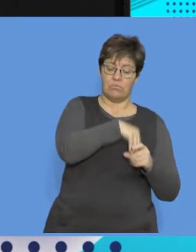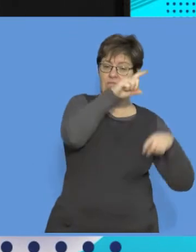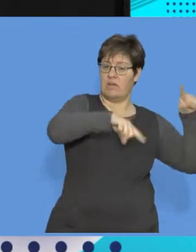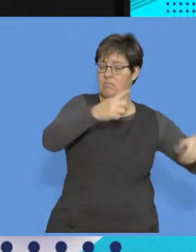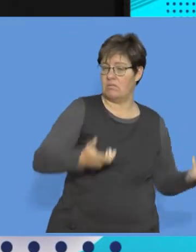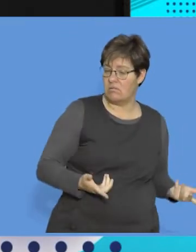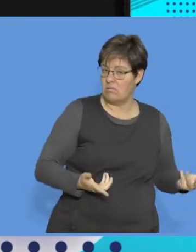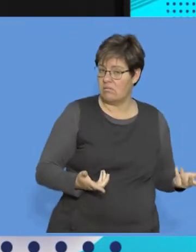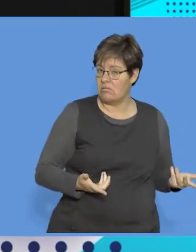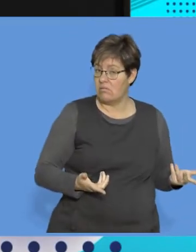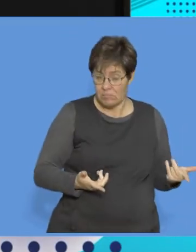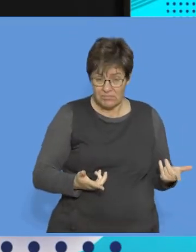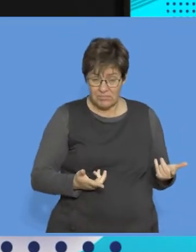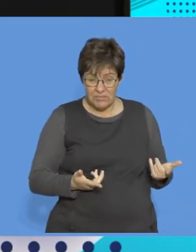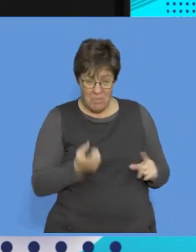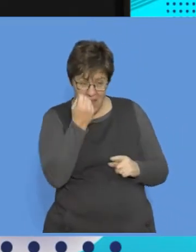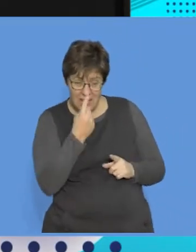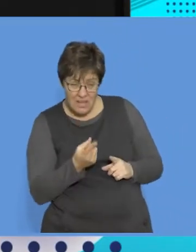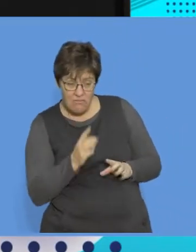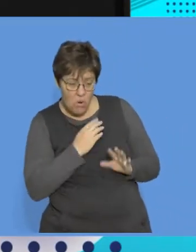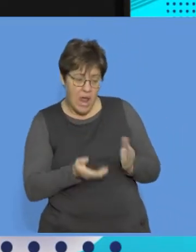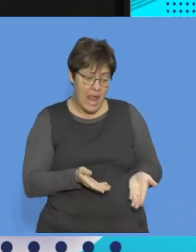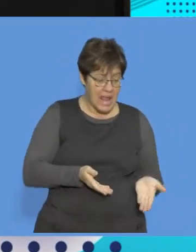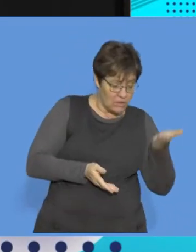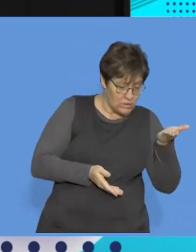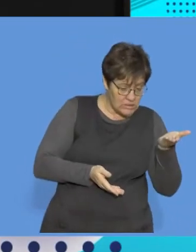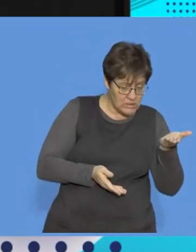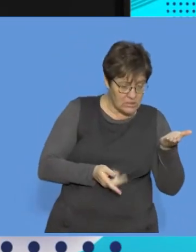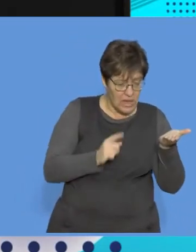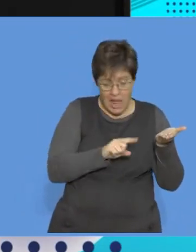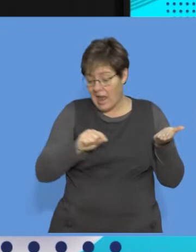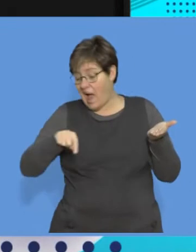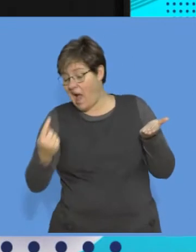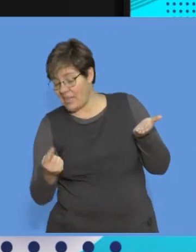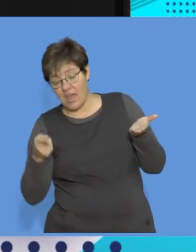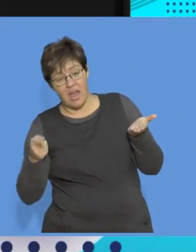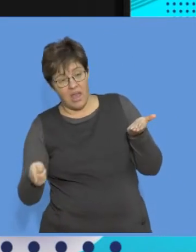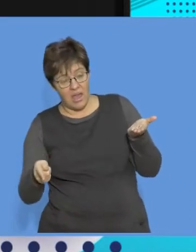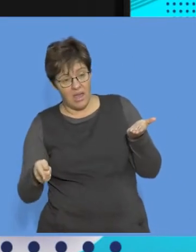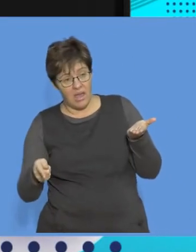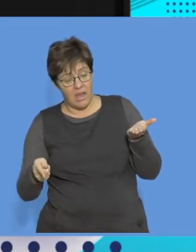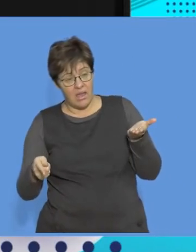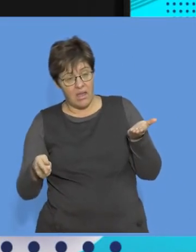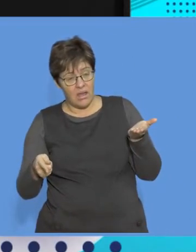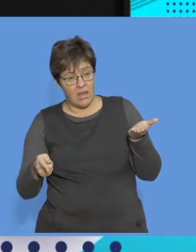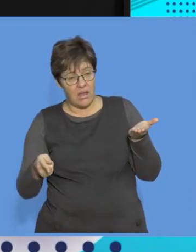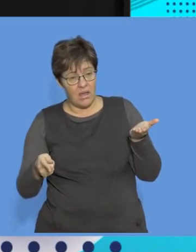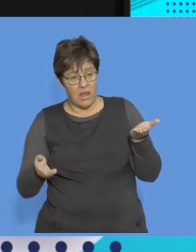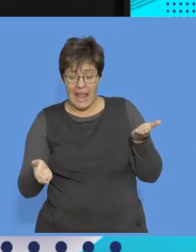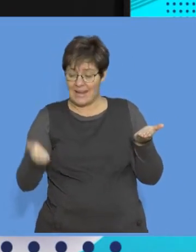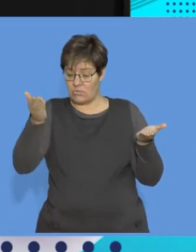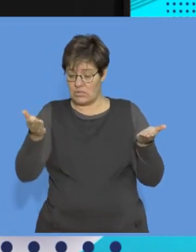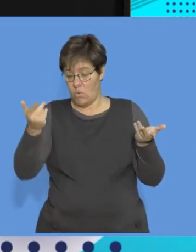it really make sense that as you increase that variable, another dependent variable is going to increase